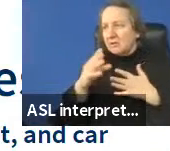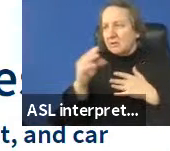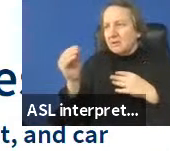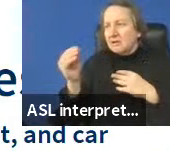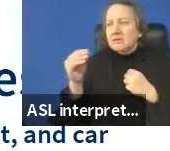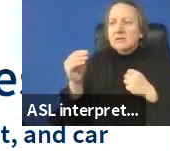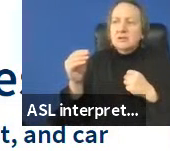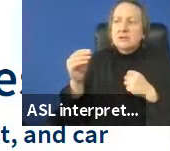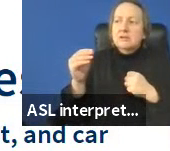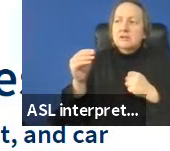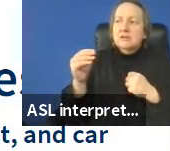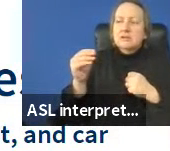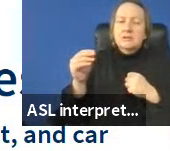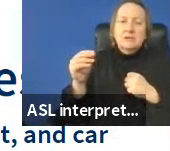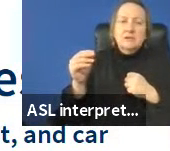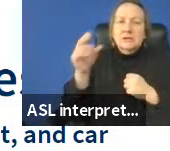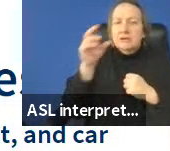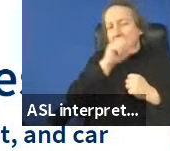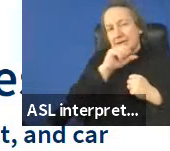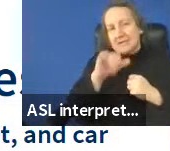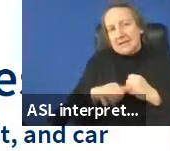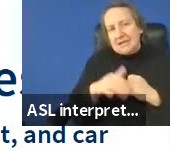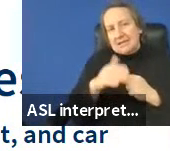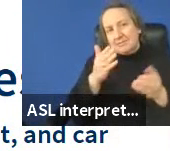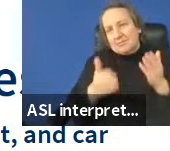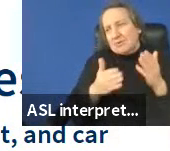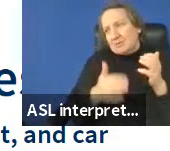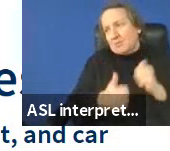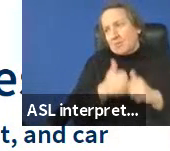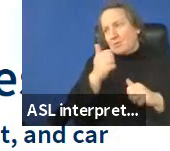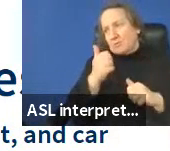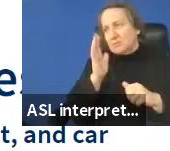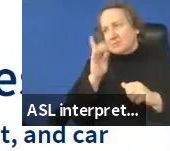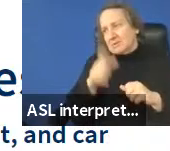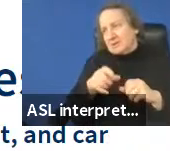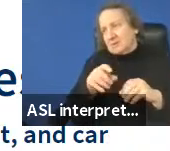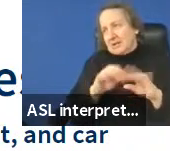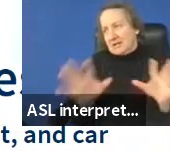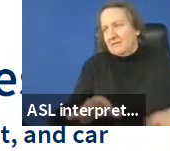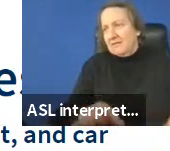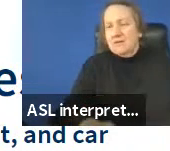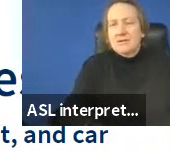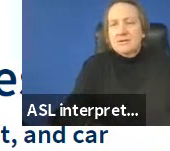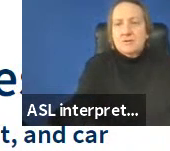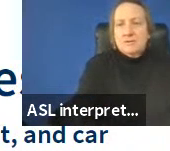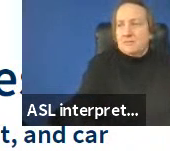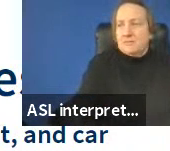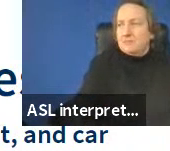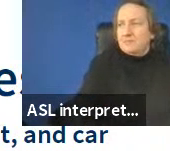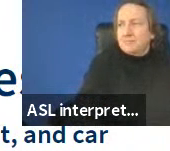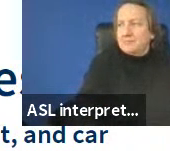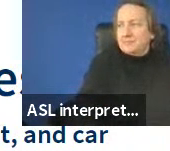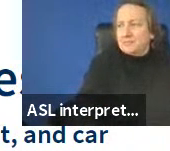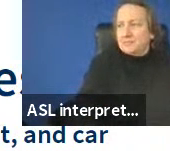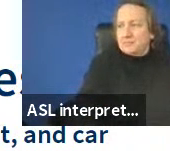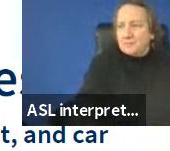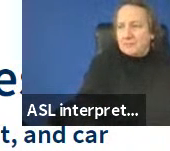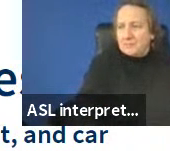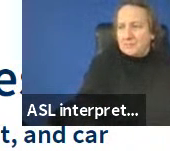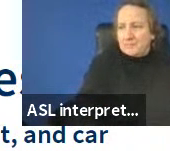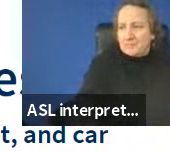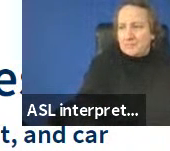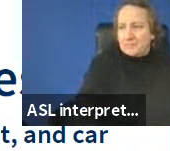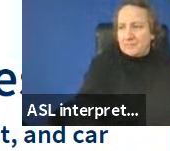the, I guess that's probably mostly what I need. Yeah, that's a good question. The gray is